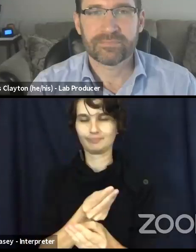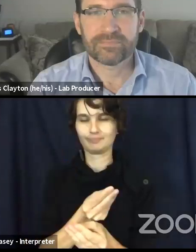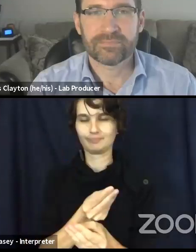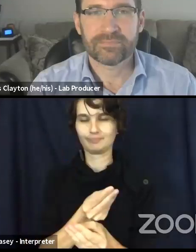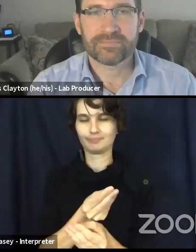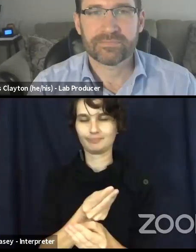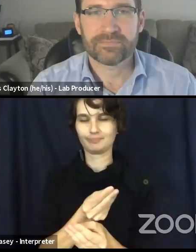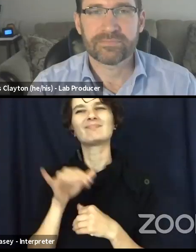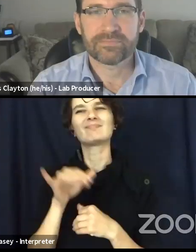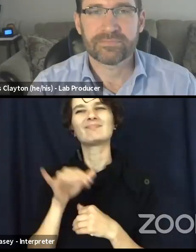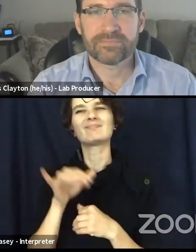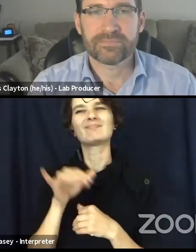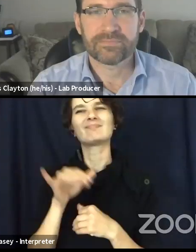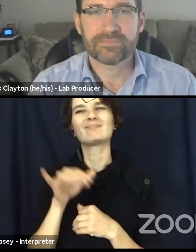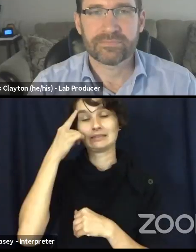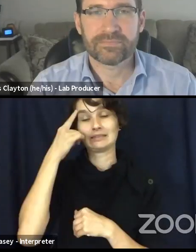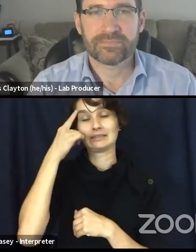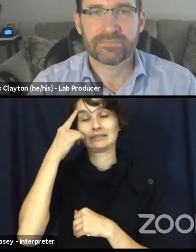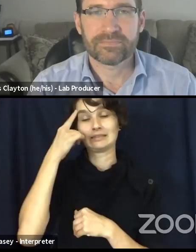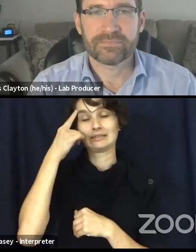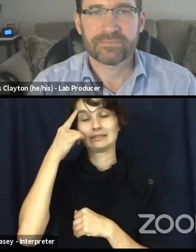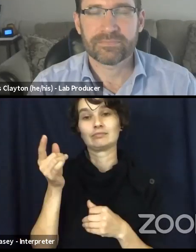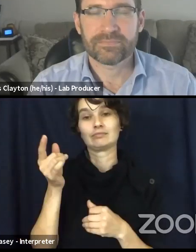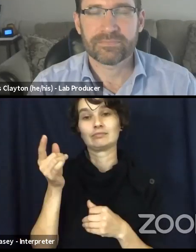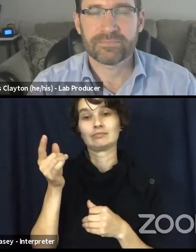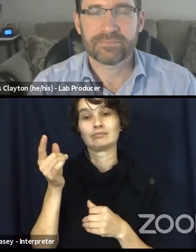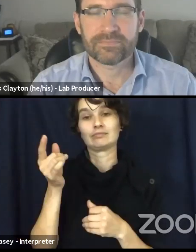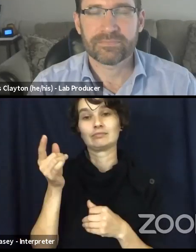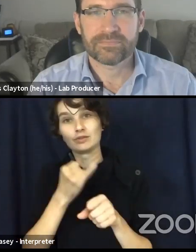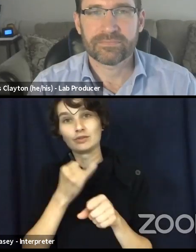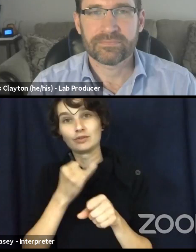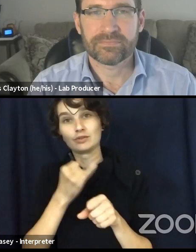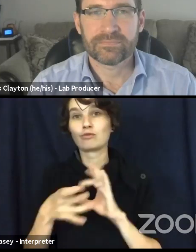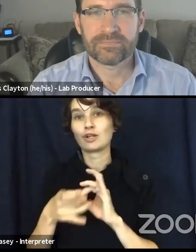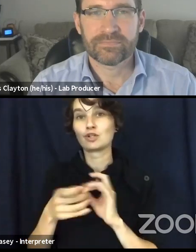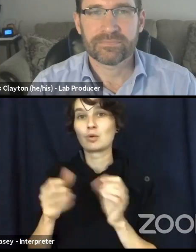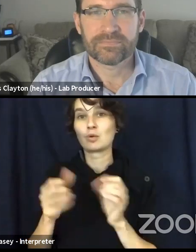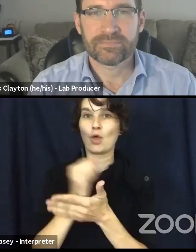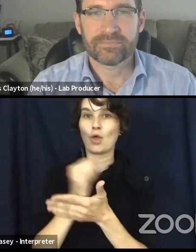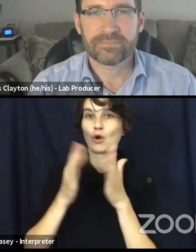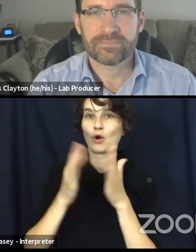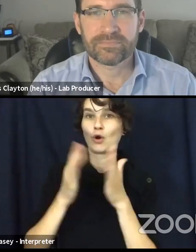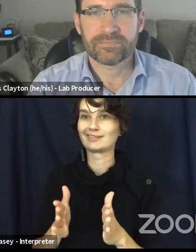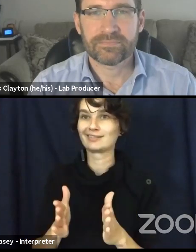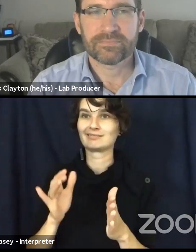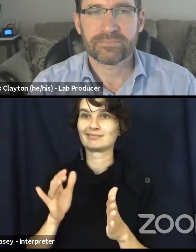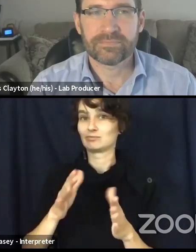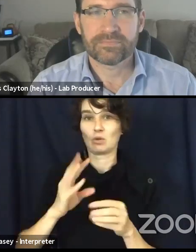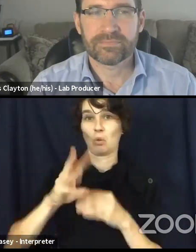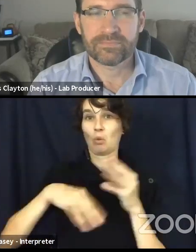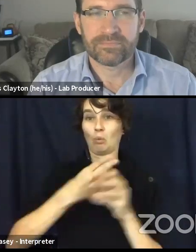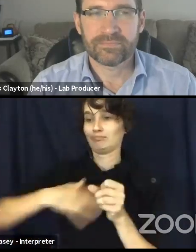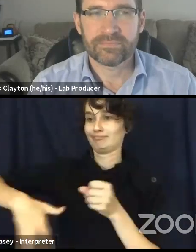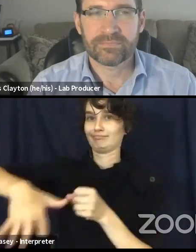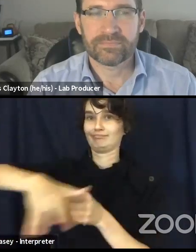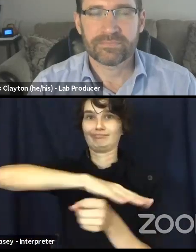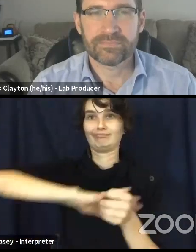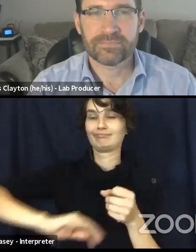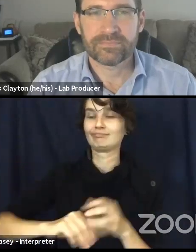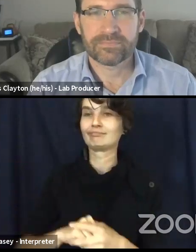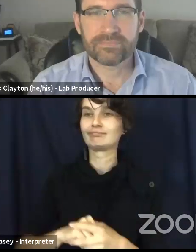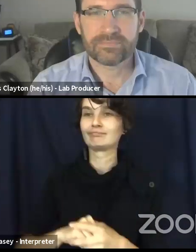And that was the same for them and many other institutions and relationships with artists and organizations around the globe. And